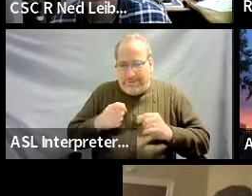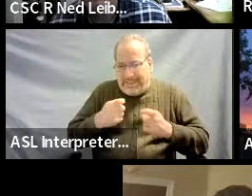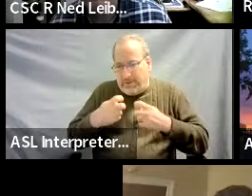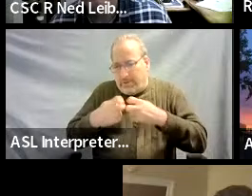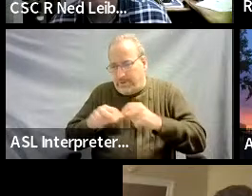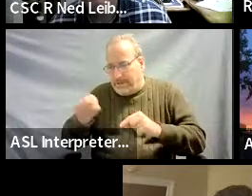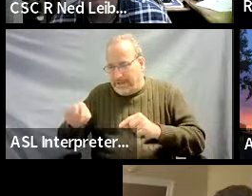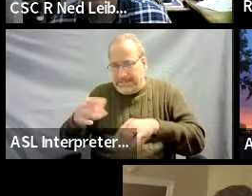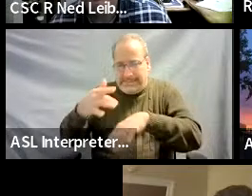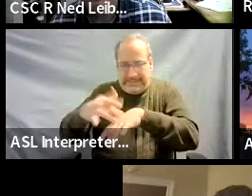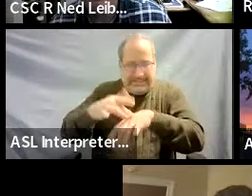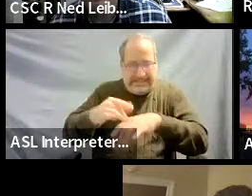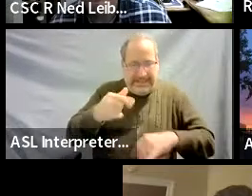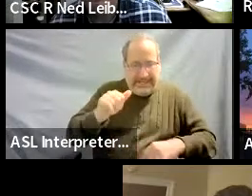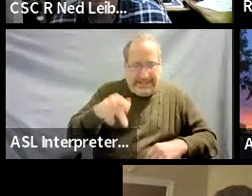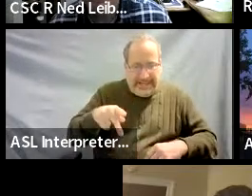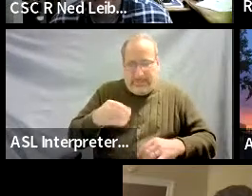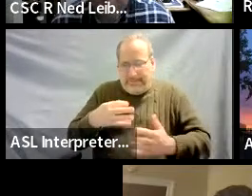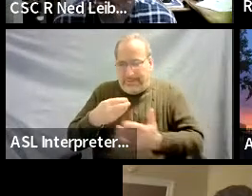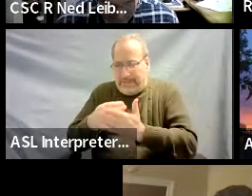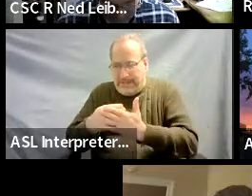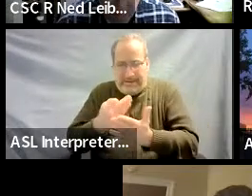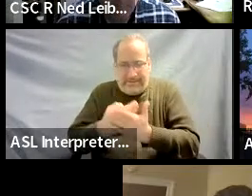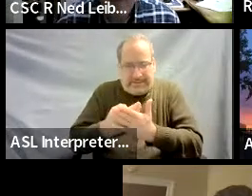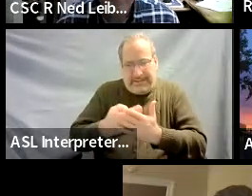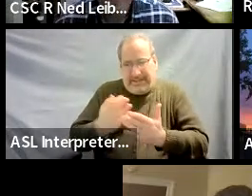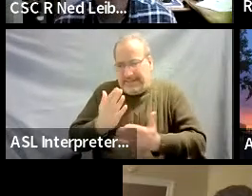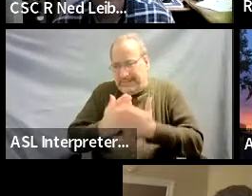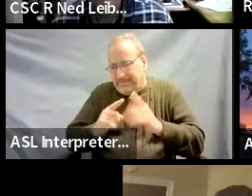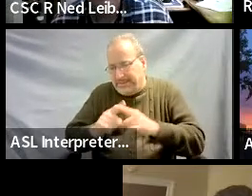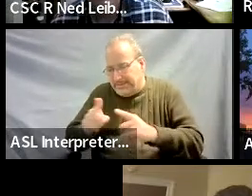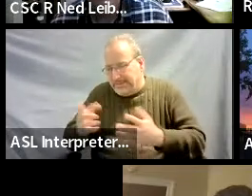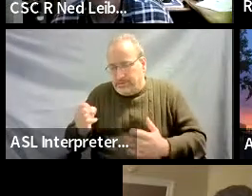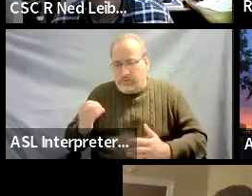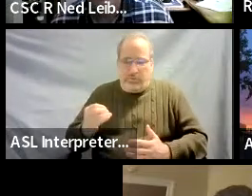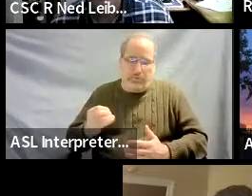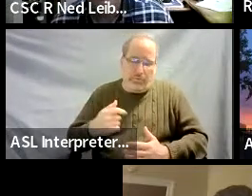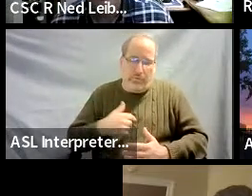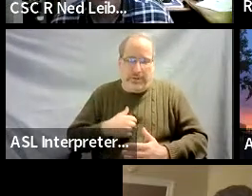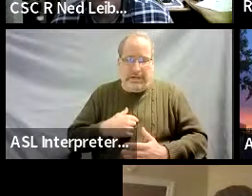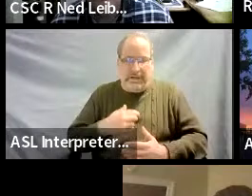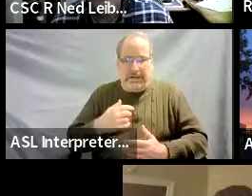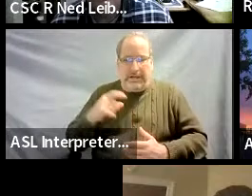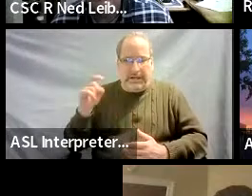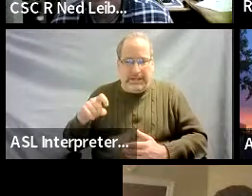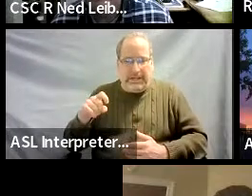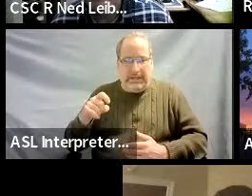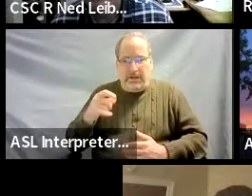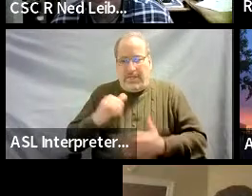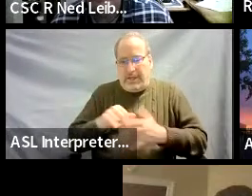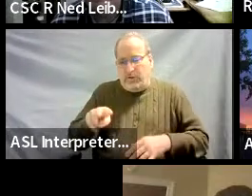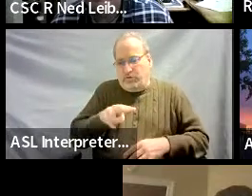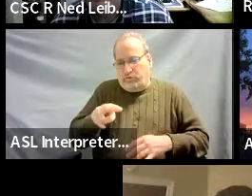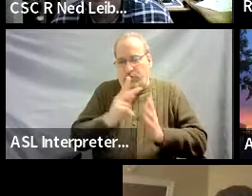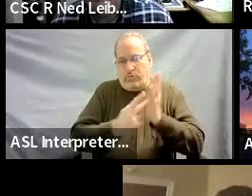from TCC with AB617, vice versa, so that these two projects